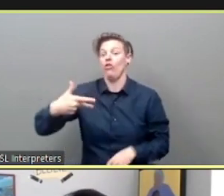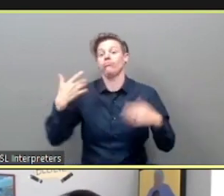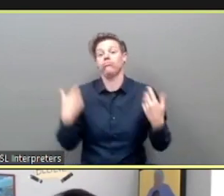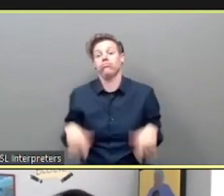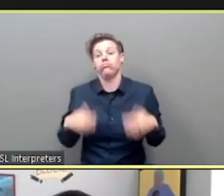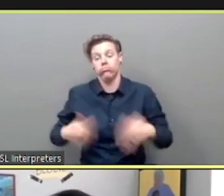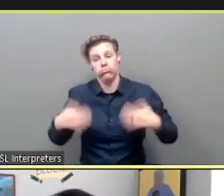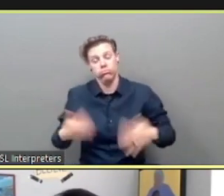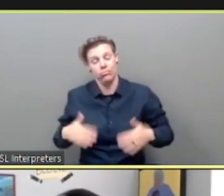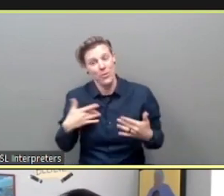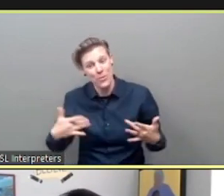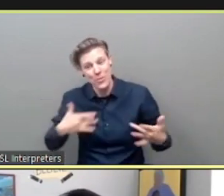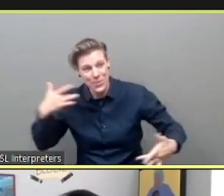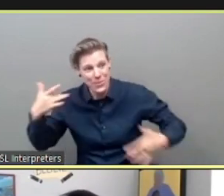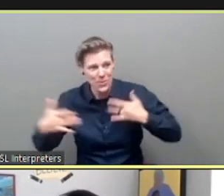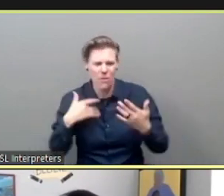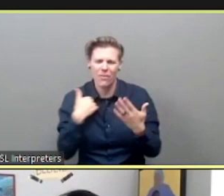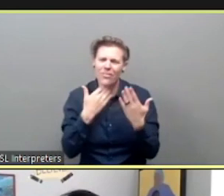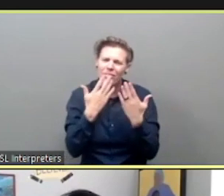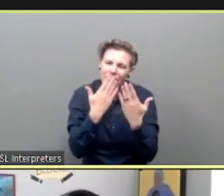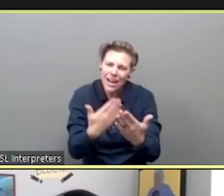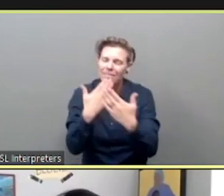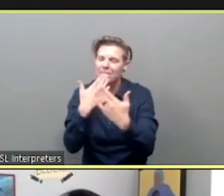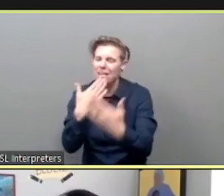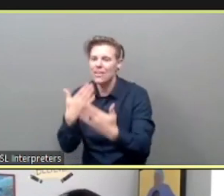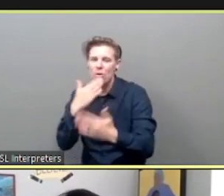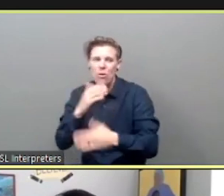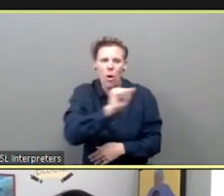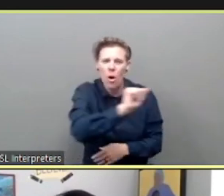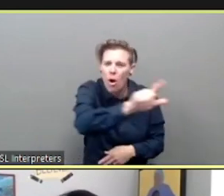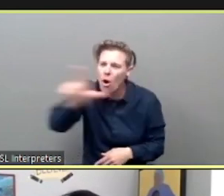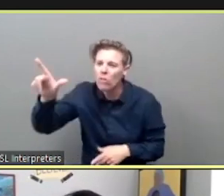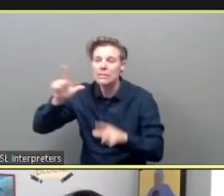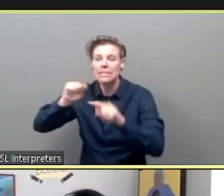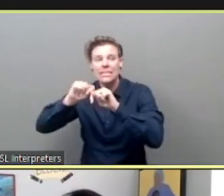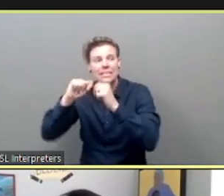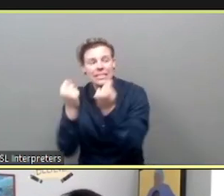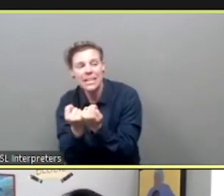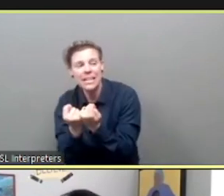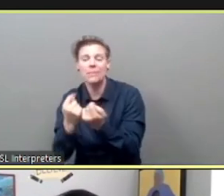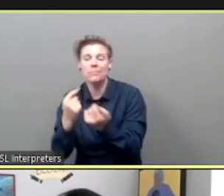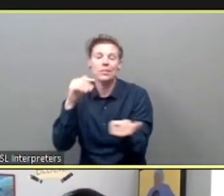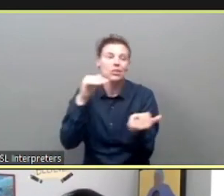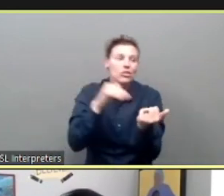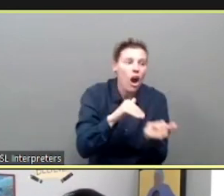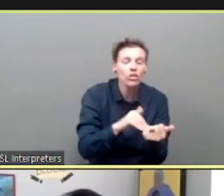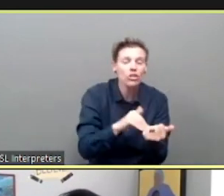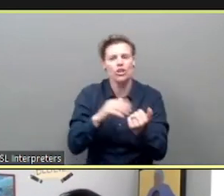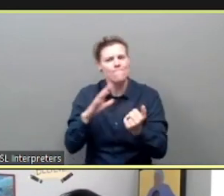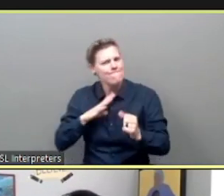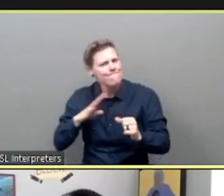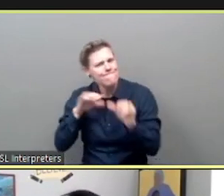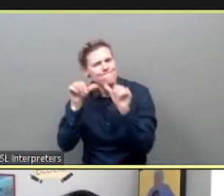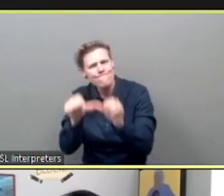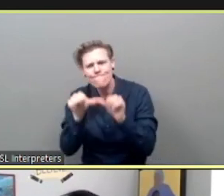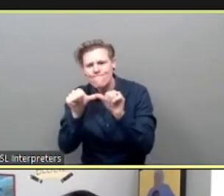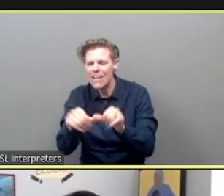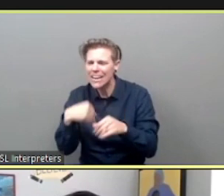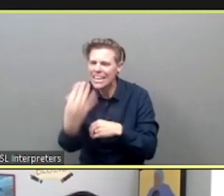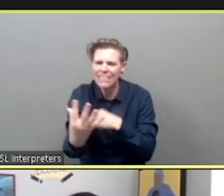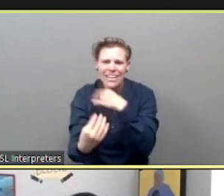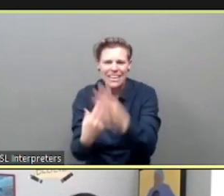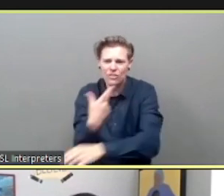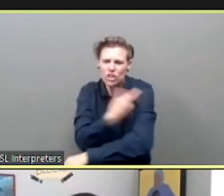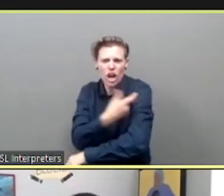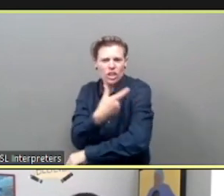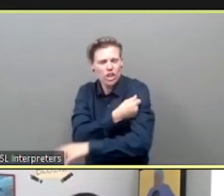we thank our whole amazing vaccine team and all the providers out there who are giving vaccines, and all of you guys going out there to get